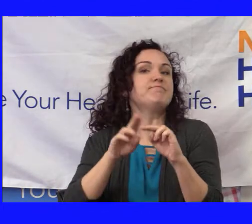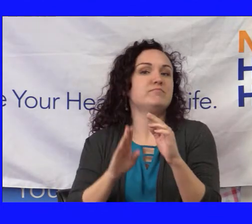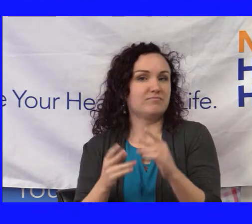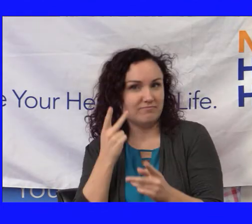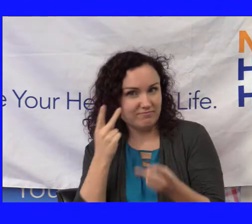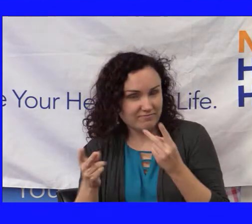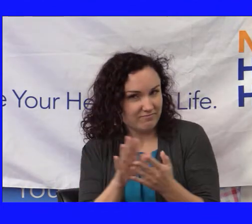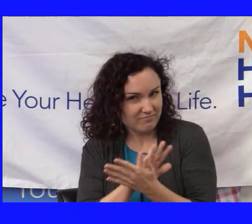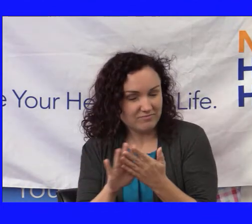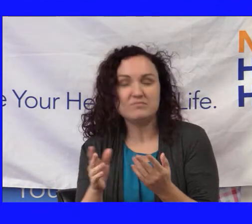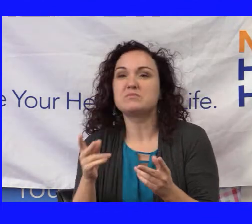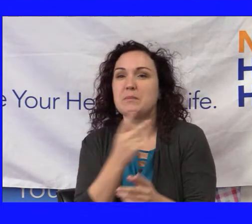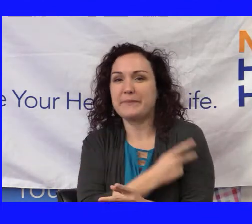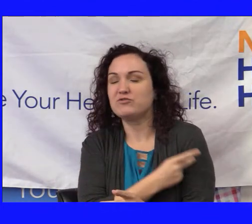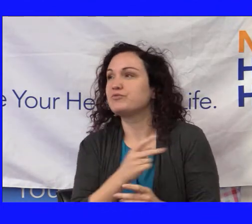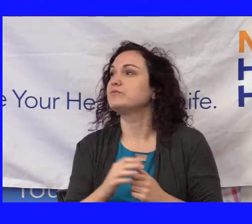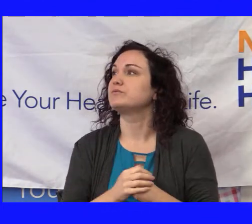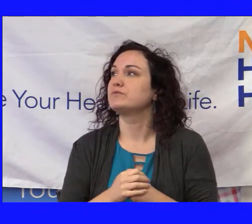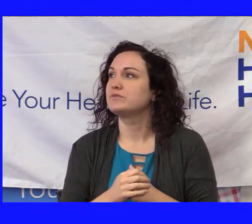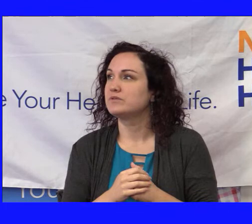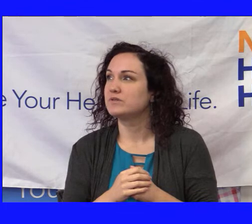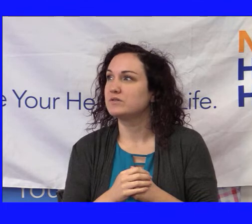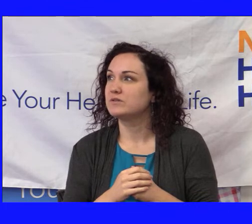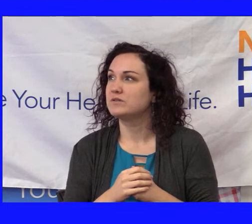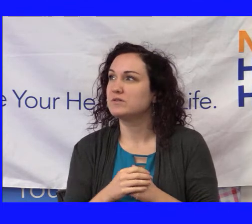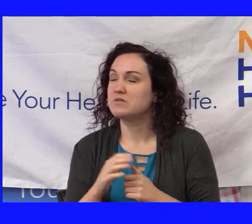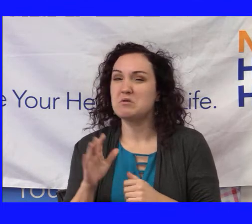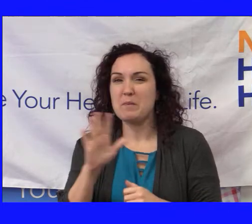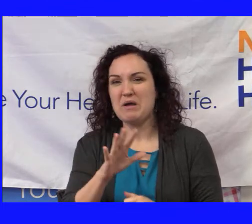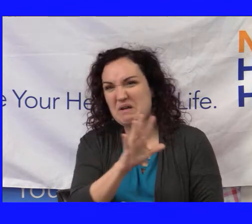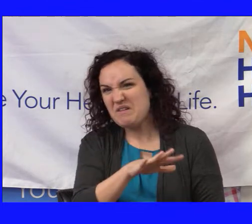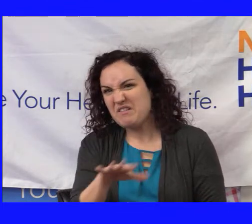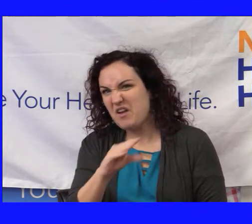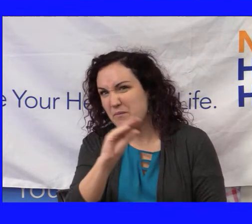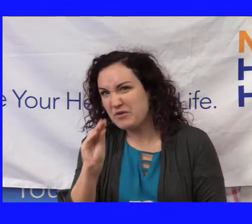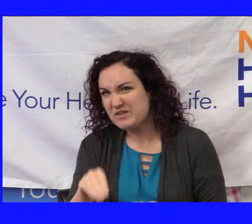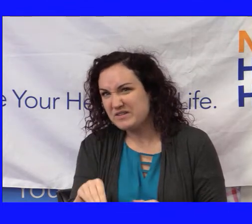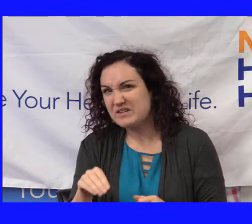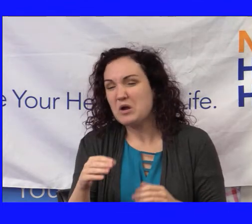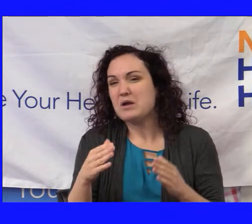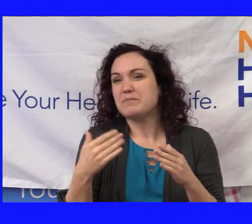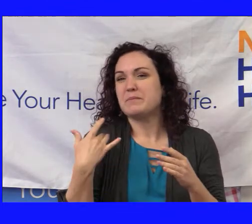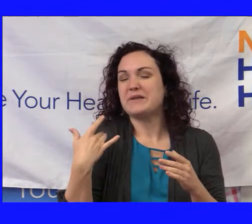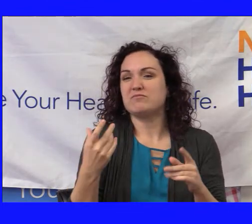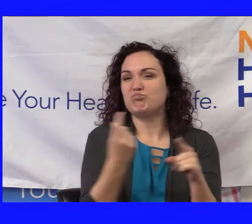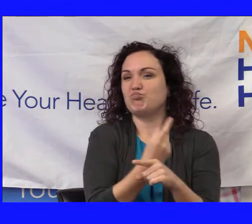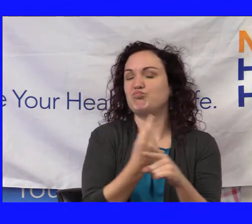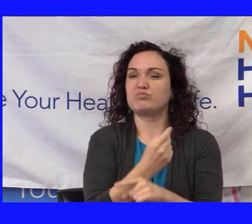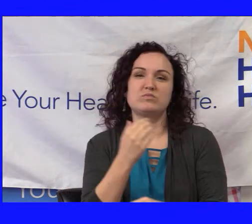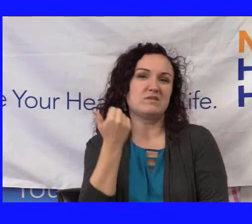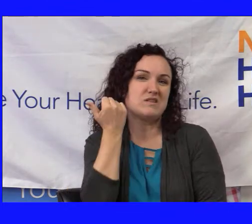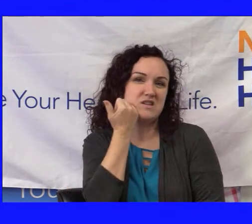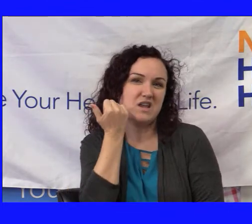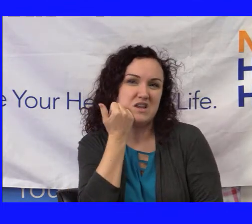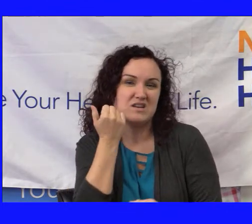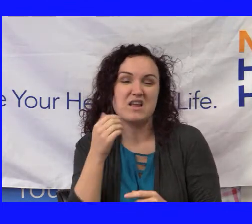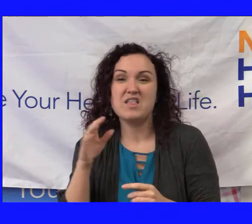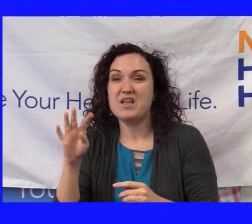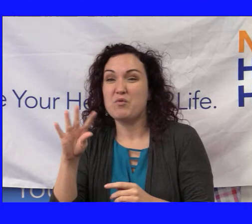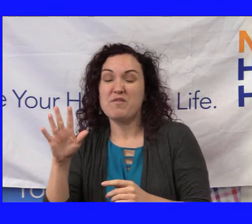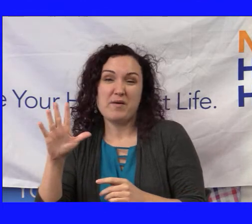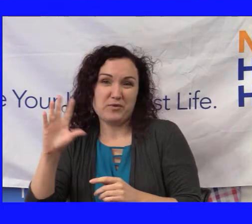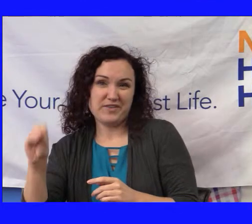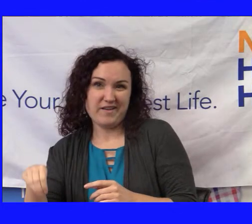The way we distribute our services is that about 55% of them are general dentistry, and the remaining 45% of